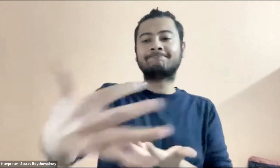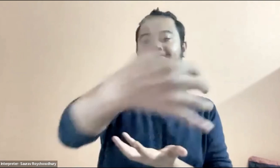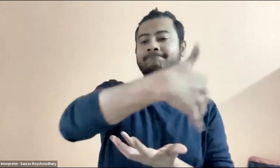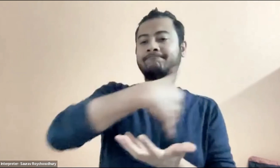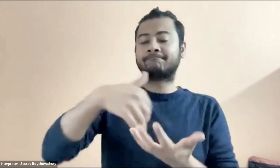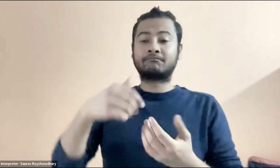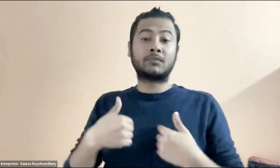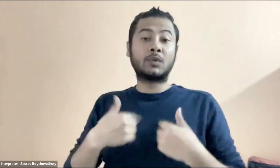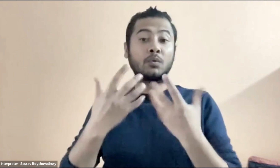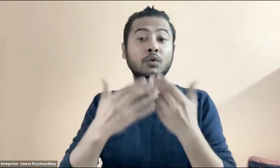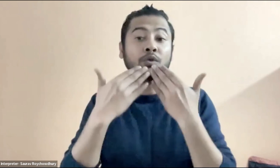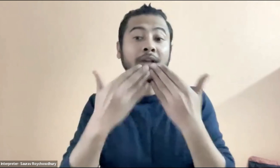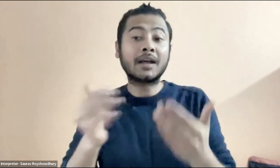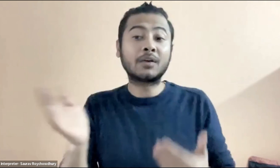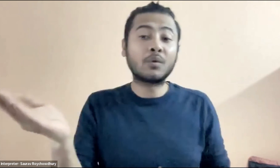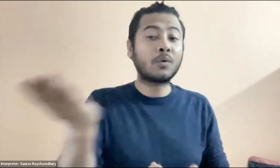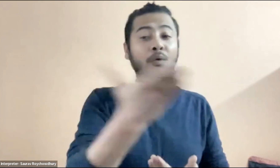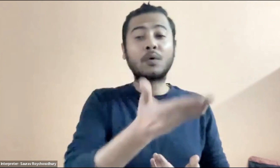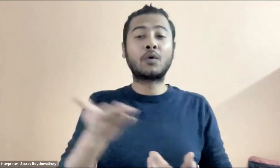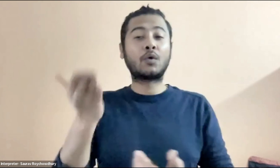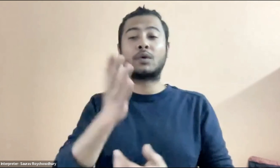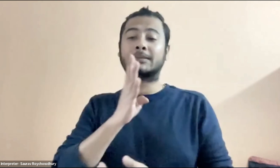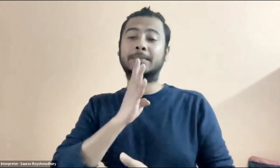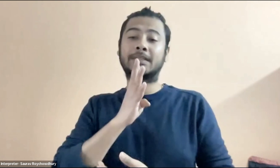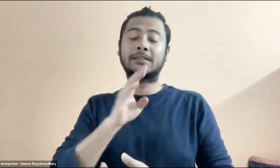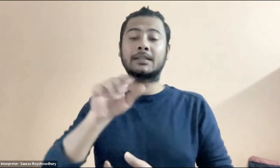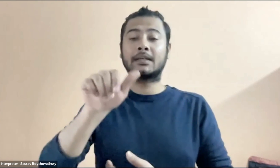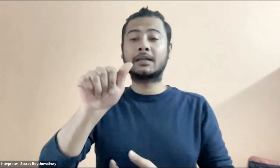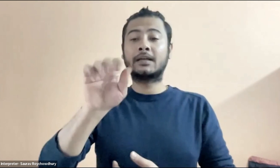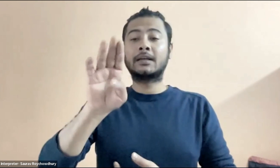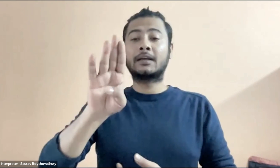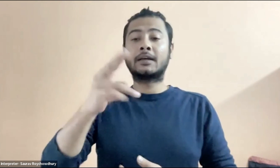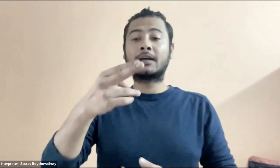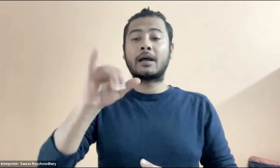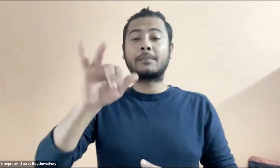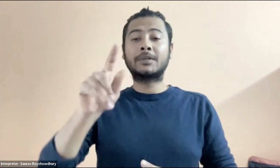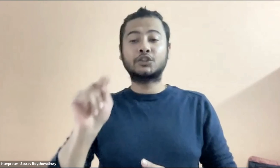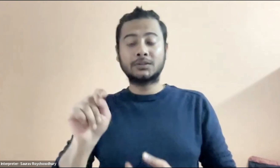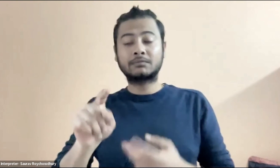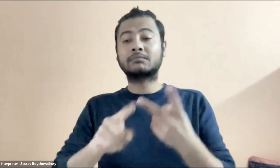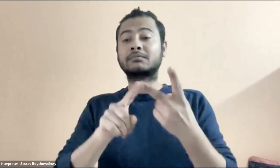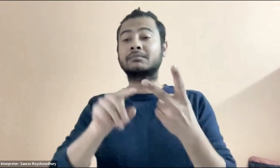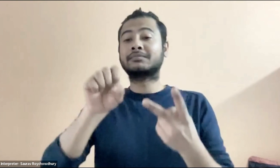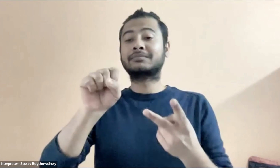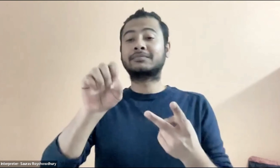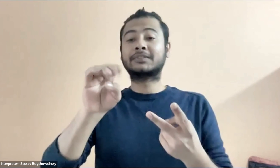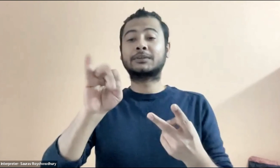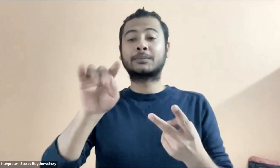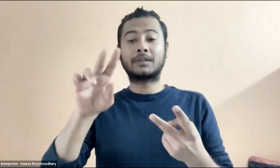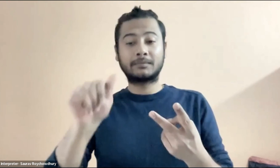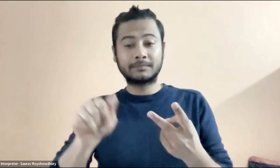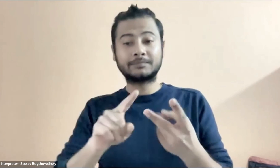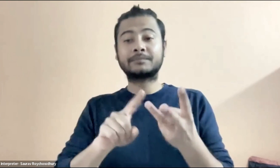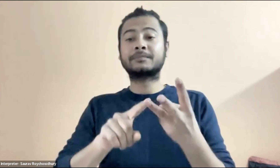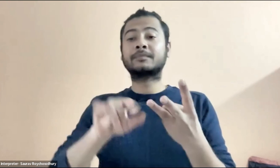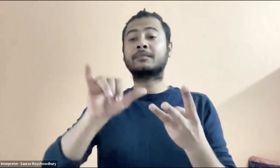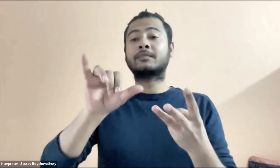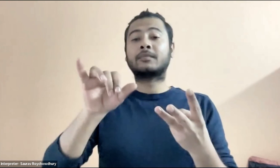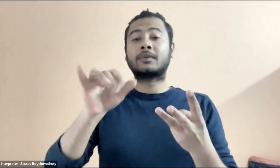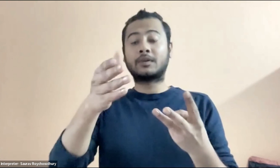here, Mr. Abhijit Das, Smita Shivadasan, Justin Konin, Nugen, Harishankar,